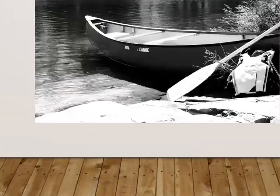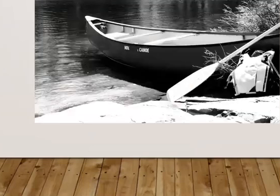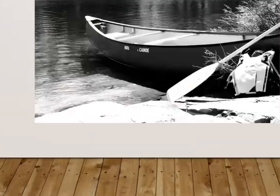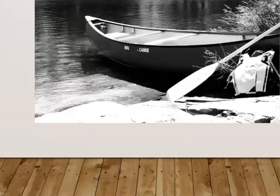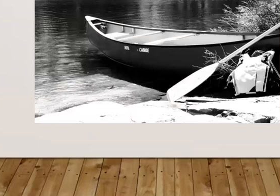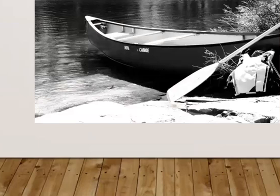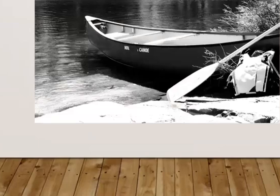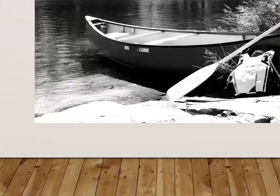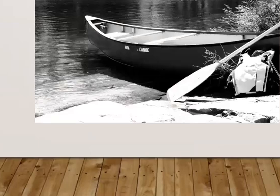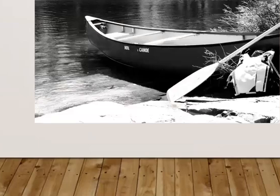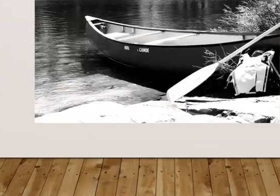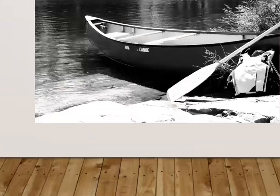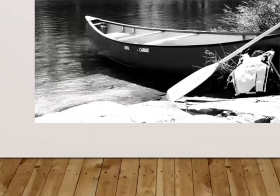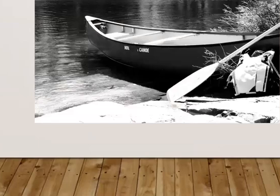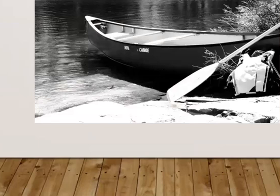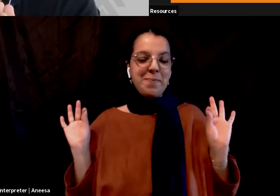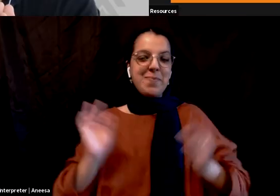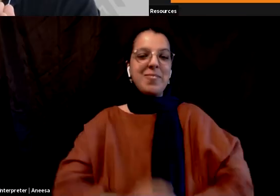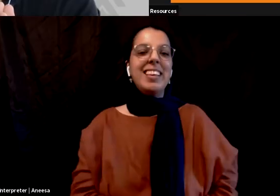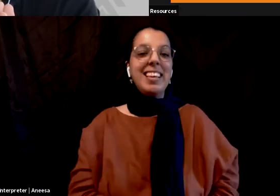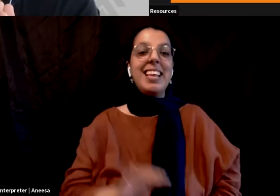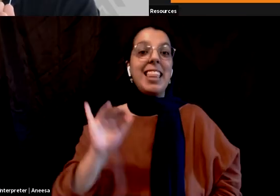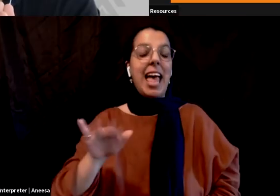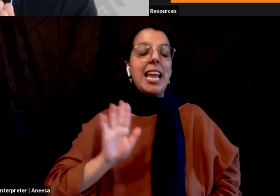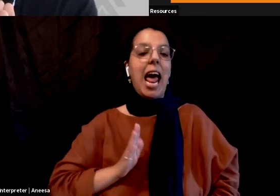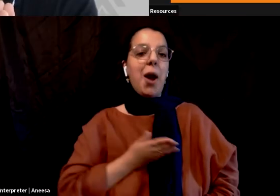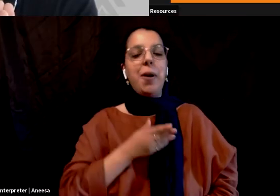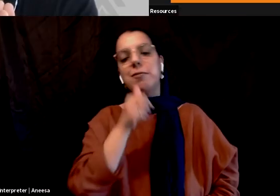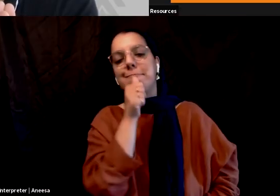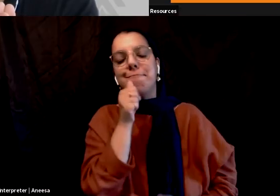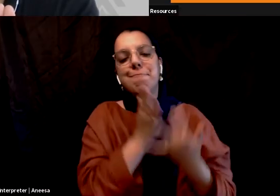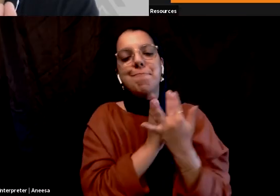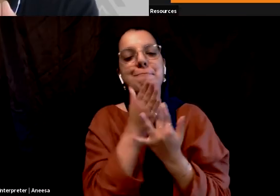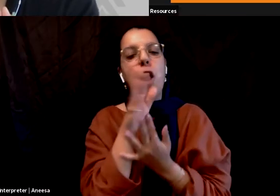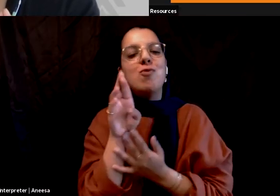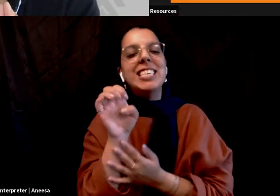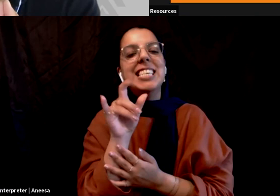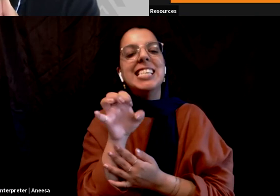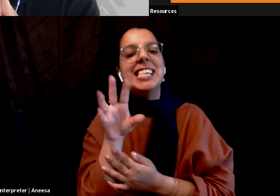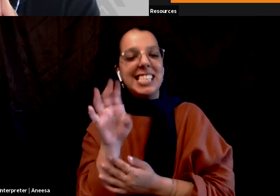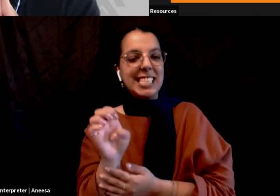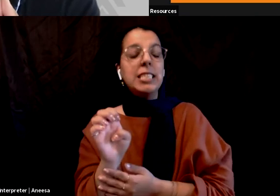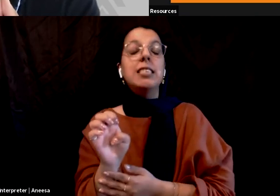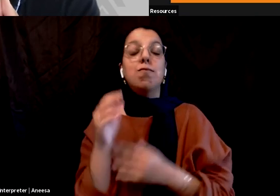That's all I had. So that is our resilience. And as we keep moving forward, and as we,